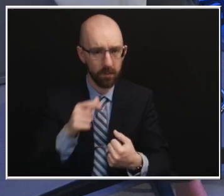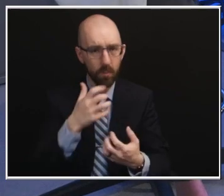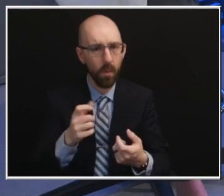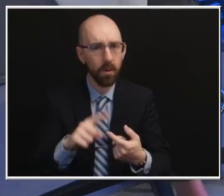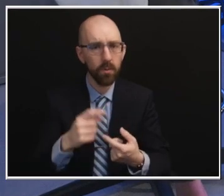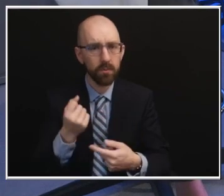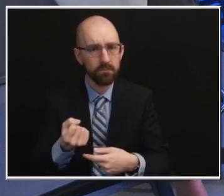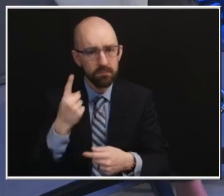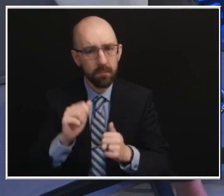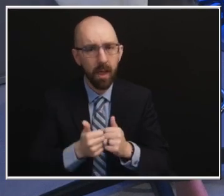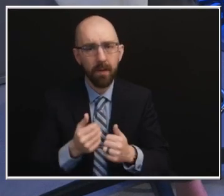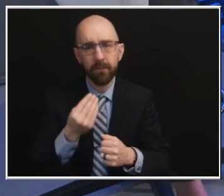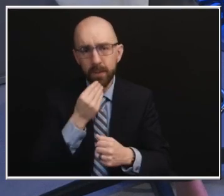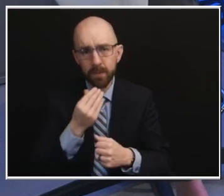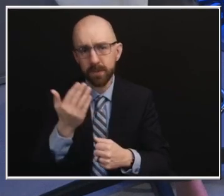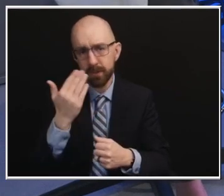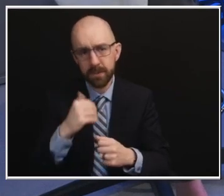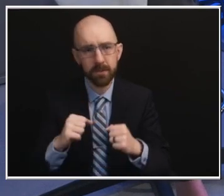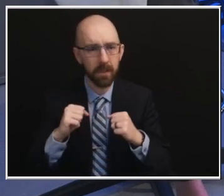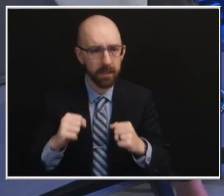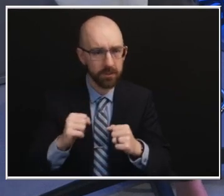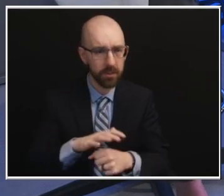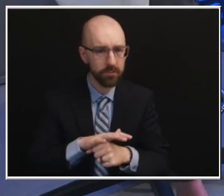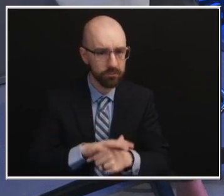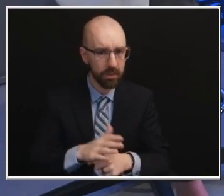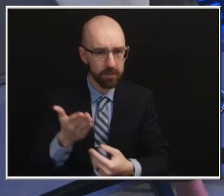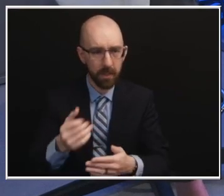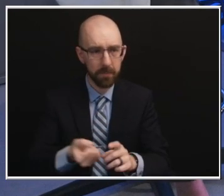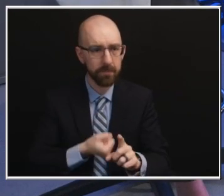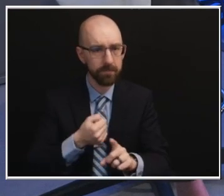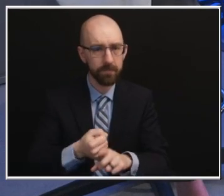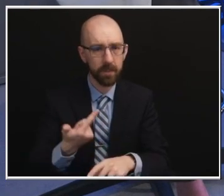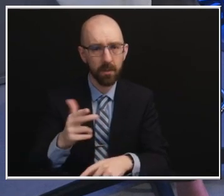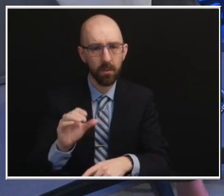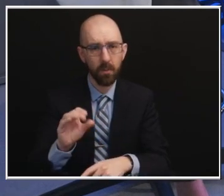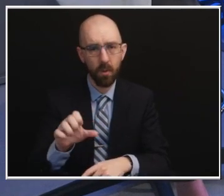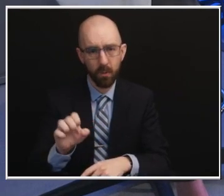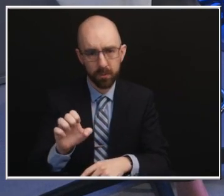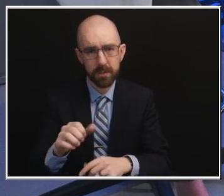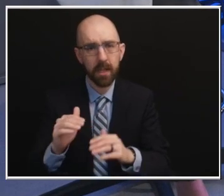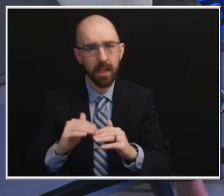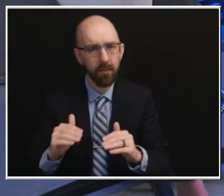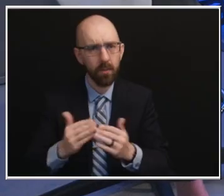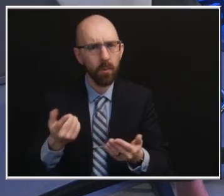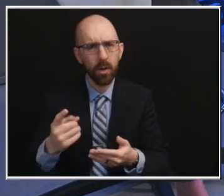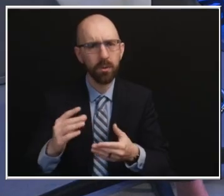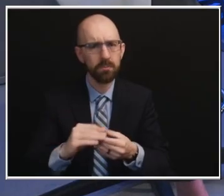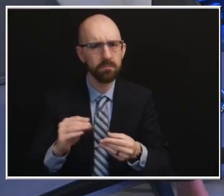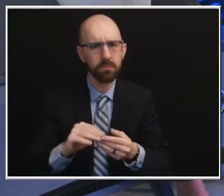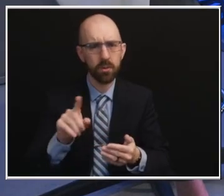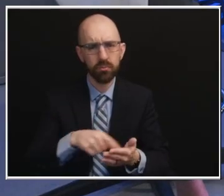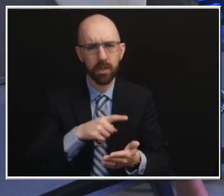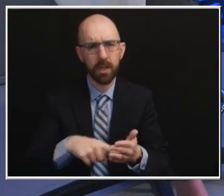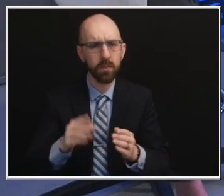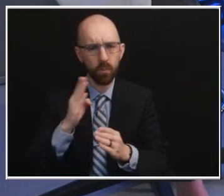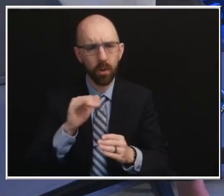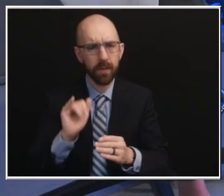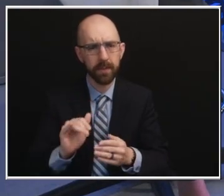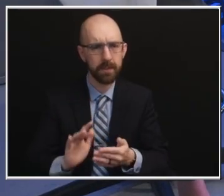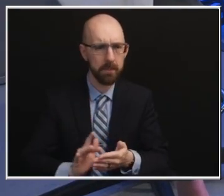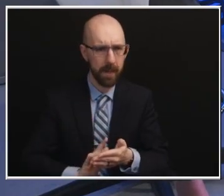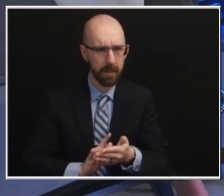food, sleep, exercise, and stress might impact glucose levels. What do you say to critics who worry that this is medicalizing